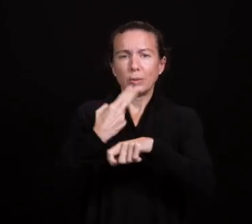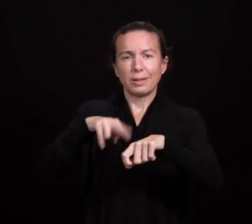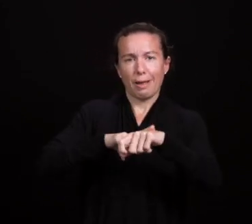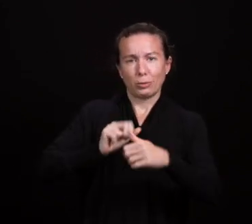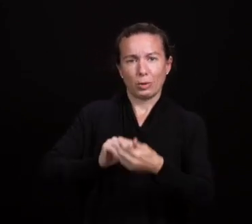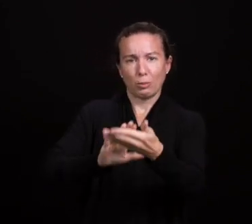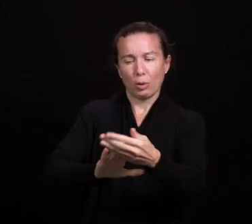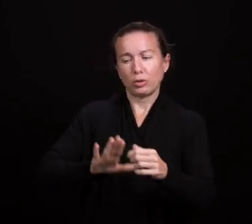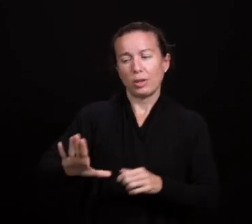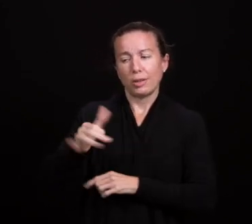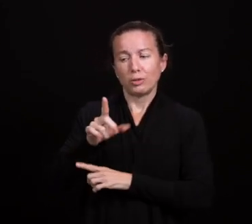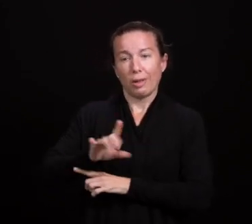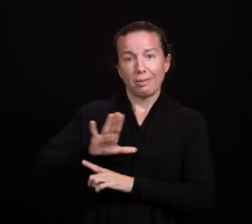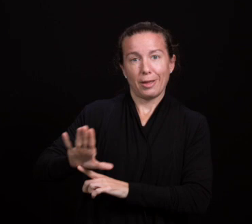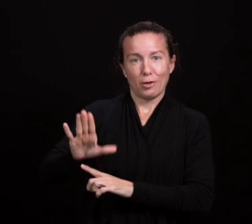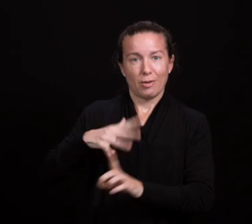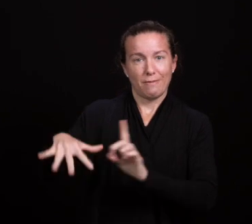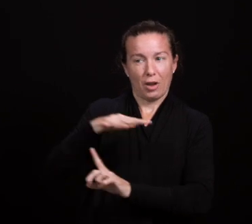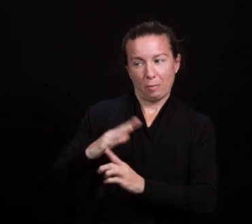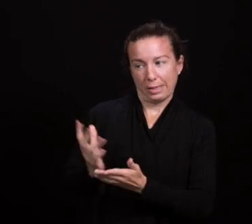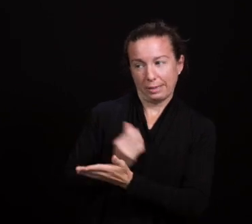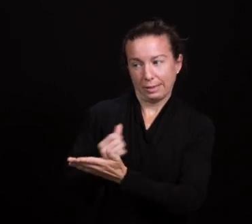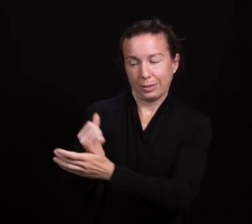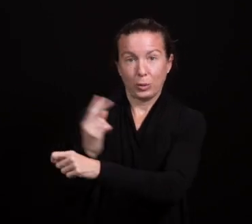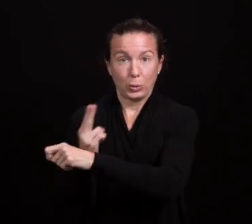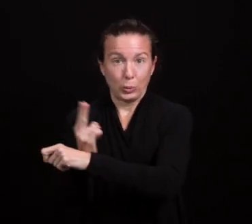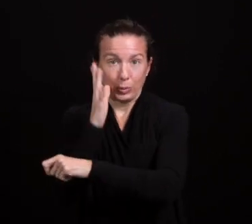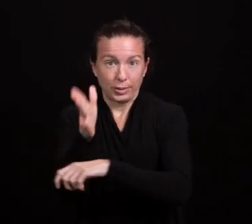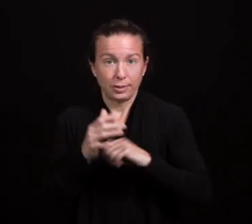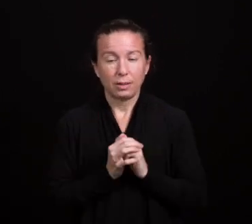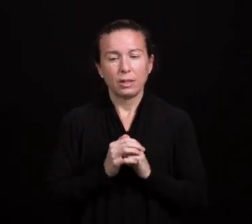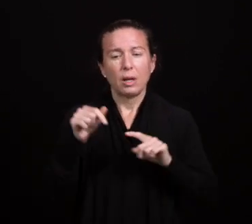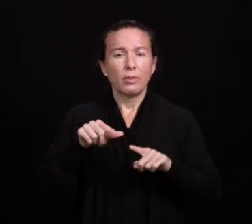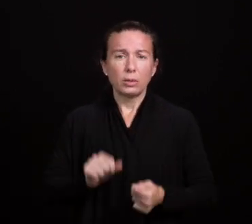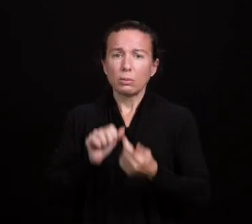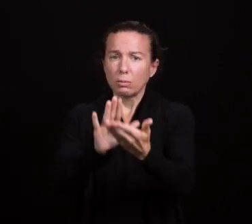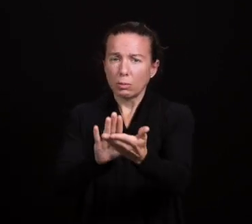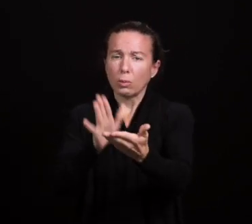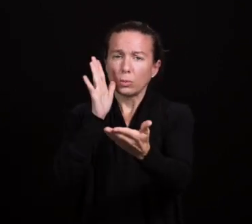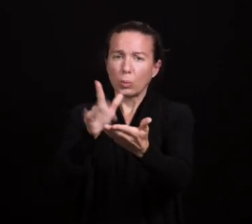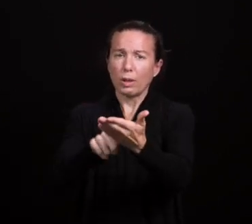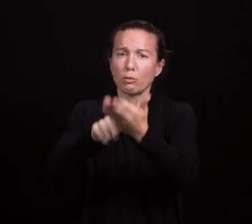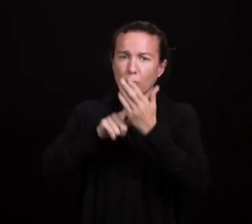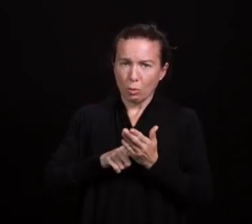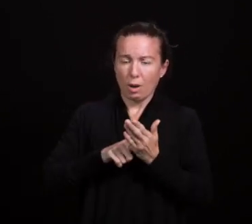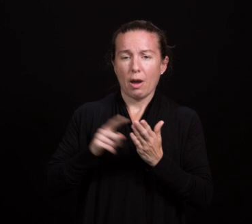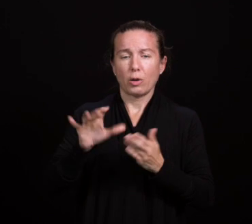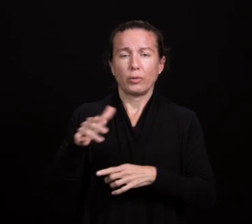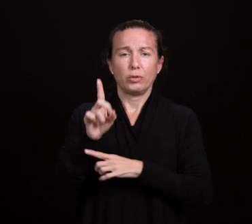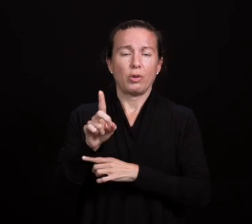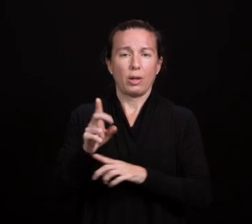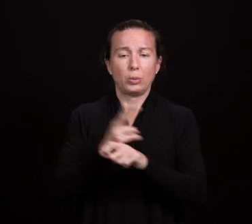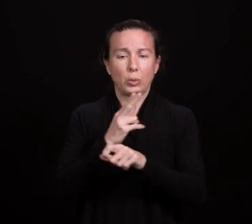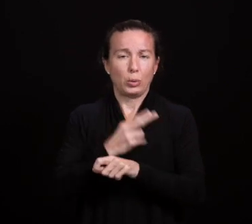the child's environment throughout their day. That being said, this approach is highly dependent upon your child consistently using